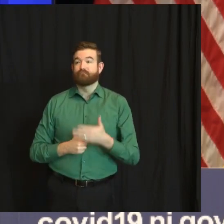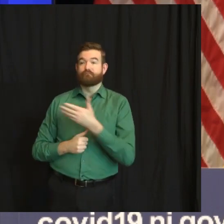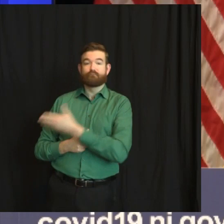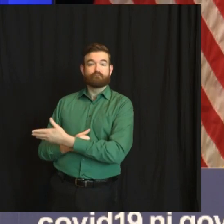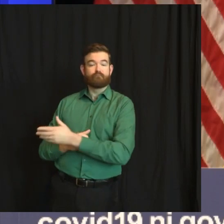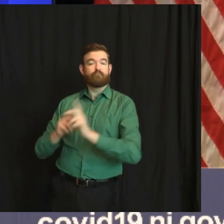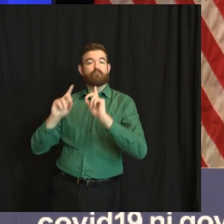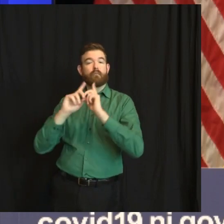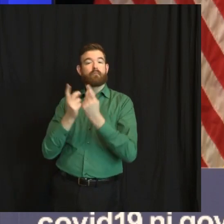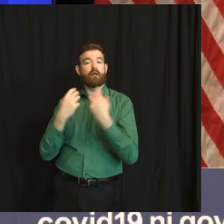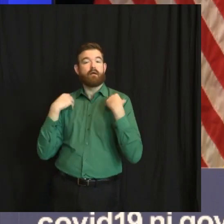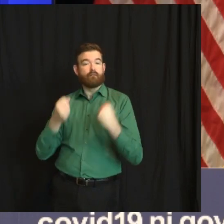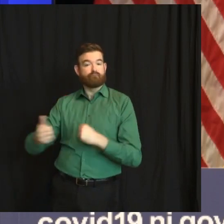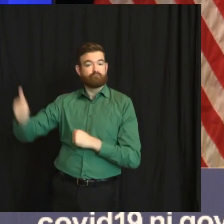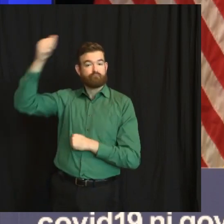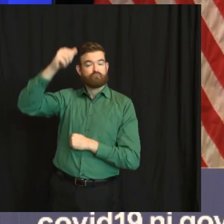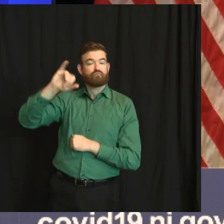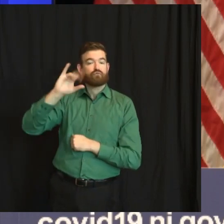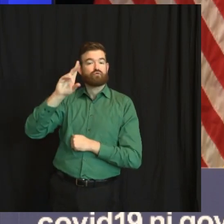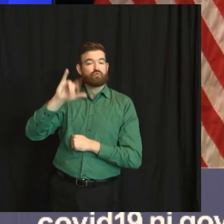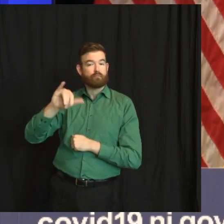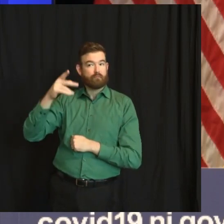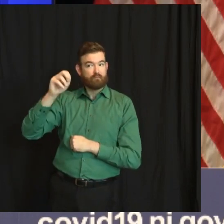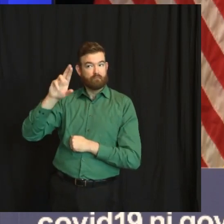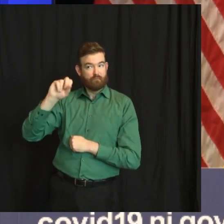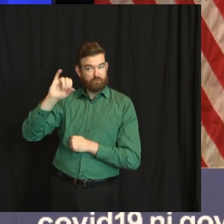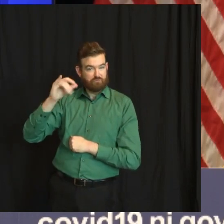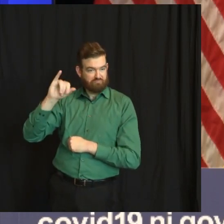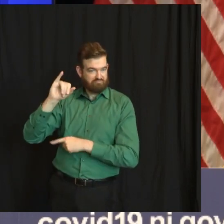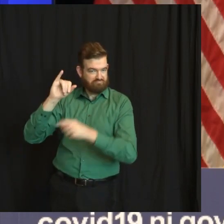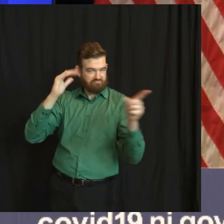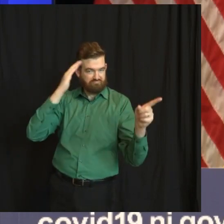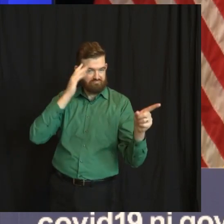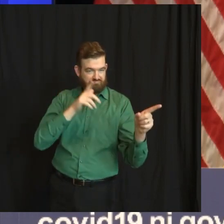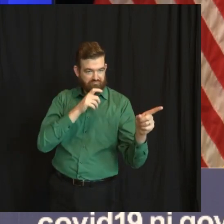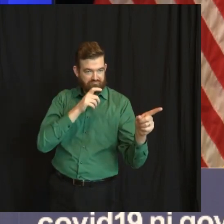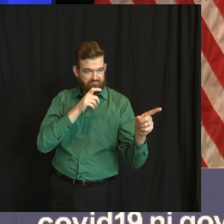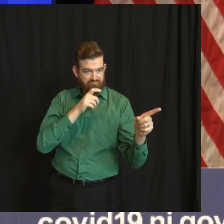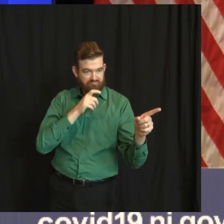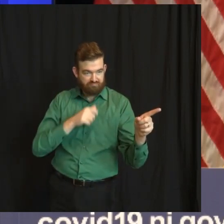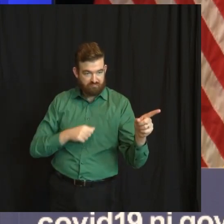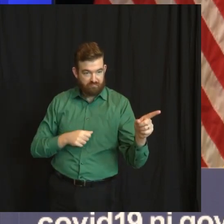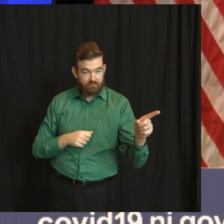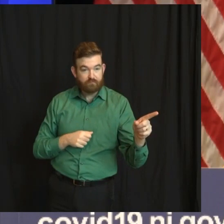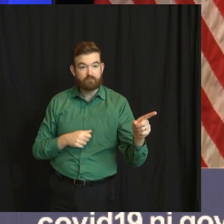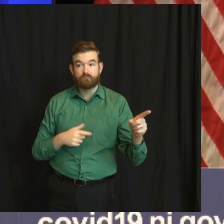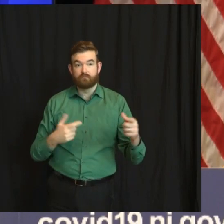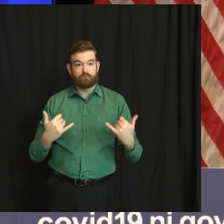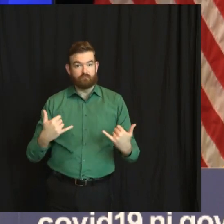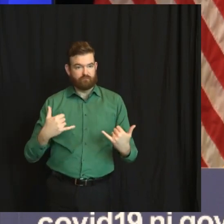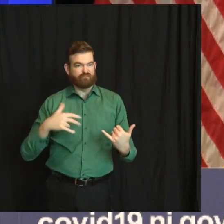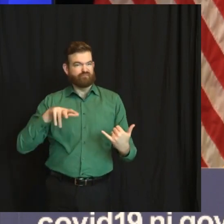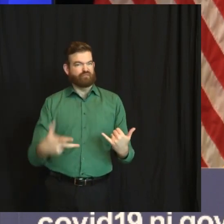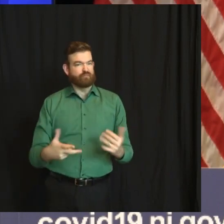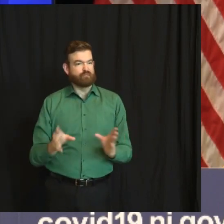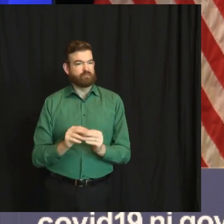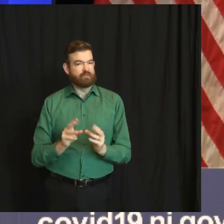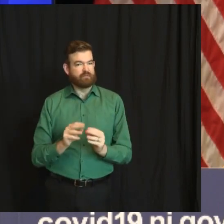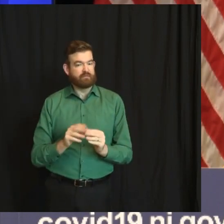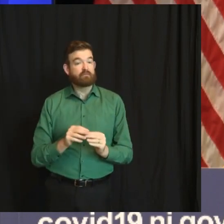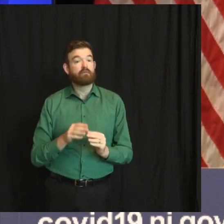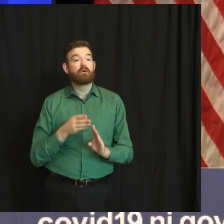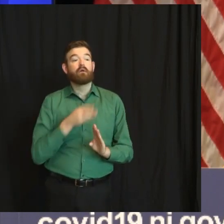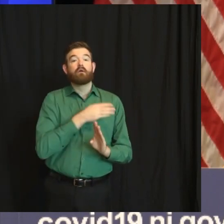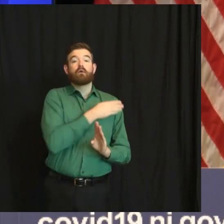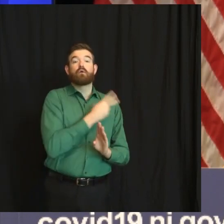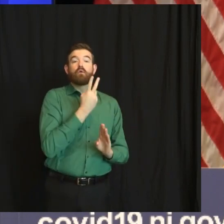Persicelli. This is our third engagement today. In fact, 2 on the phone and 1 in person, so always honored with you. The